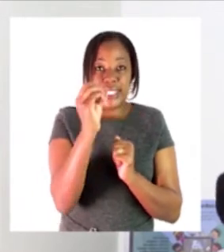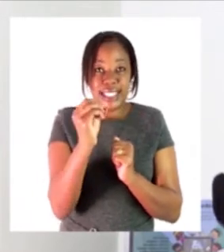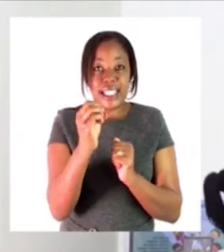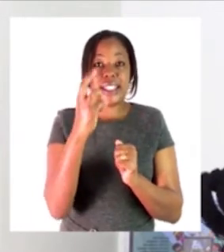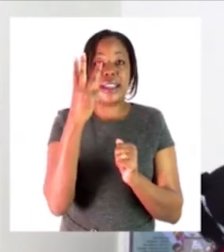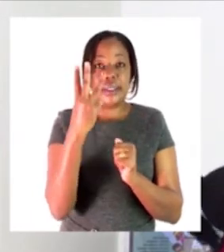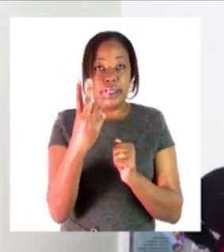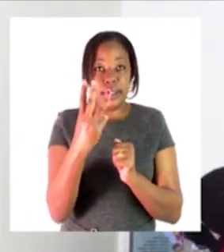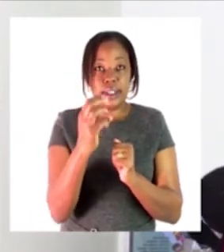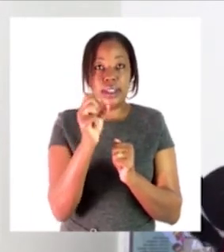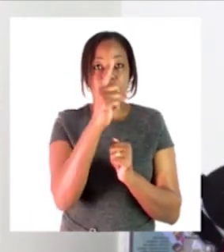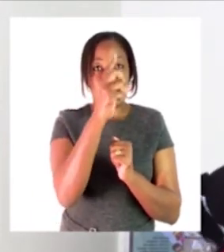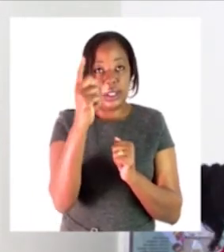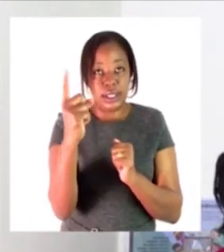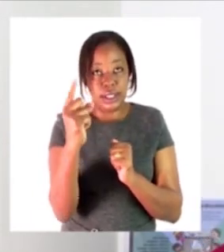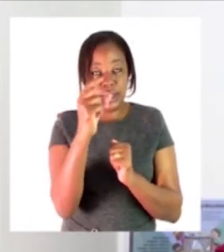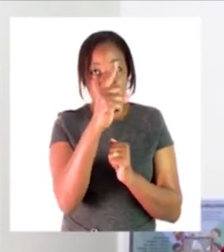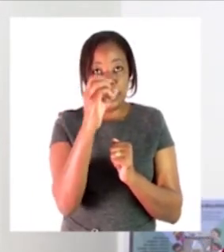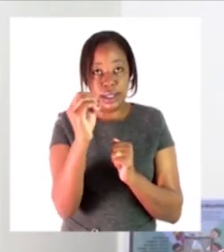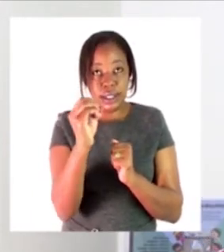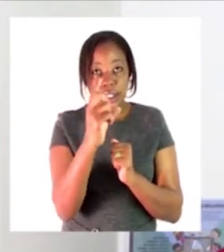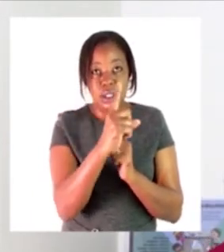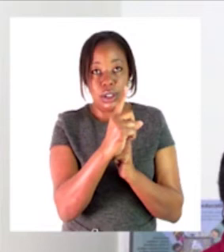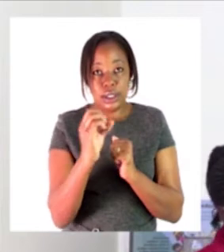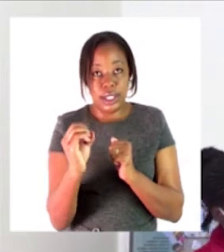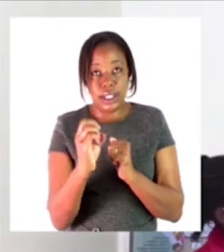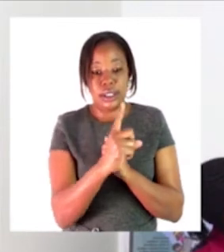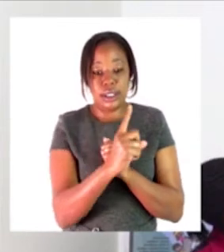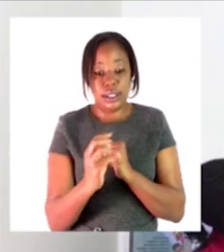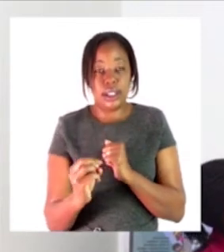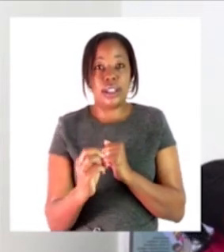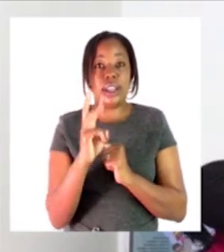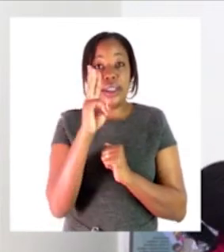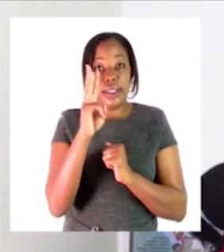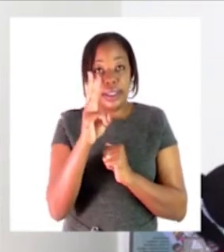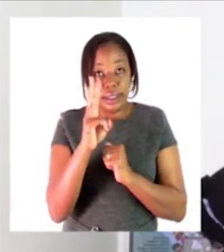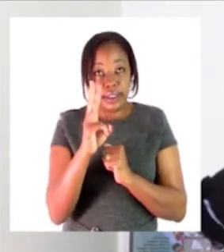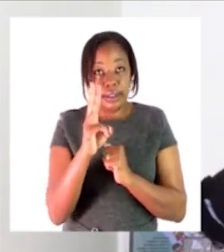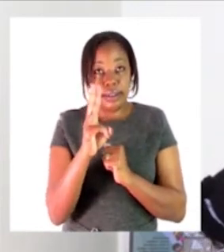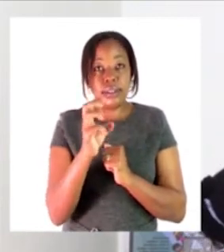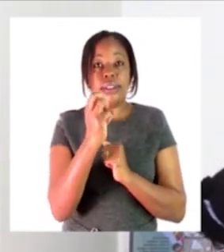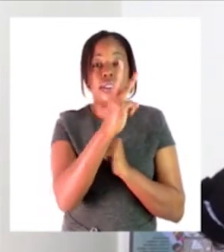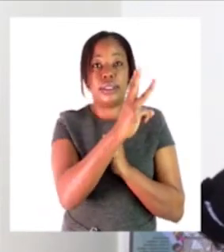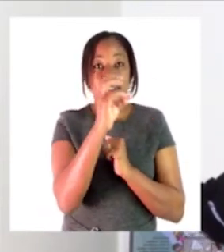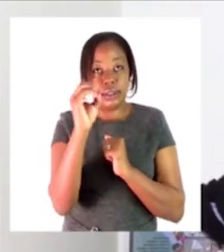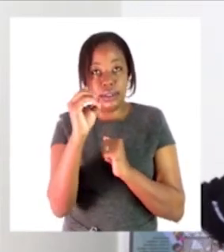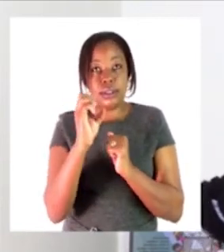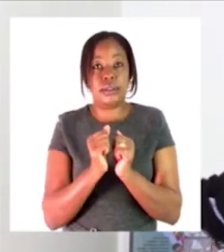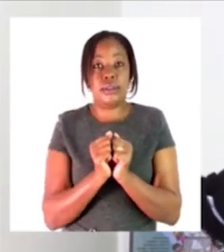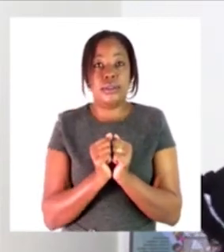Now, so now I'm going to take away. Are we together? So what will